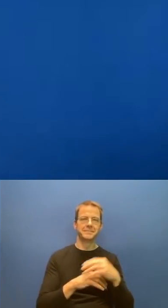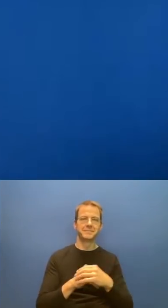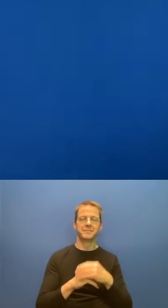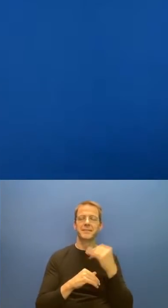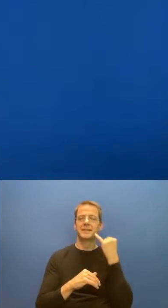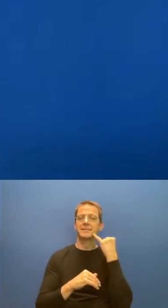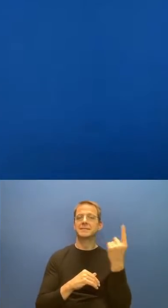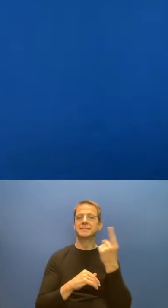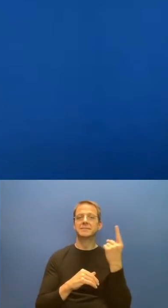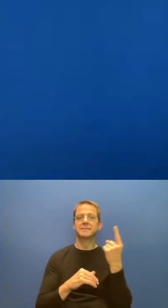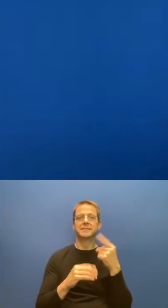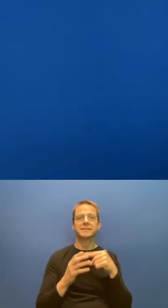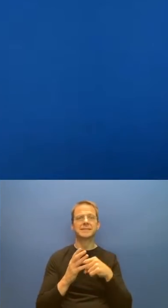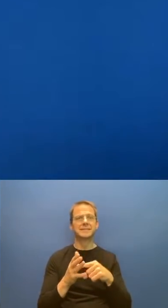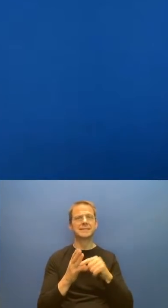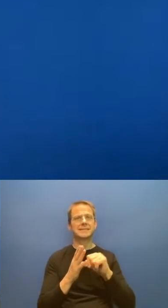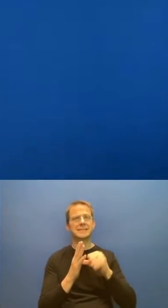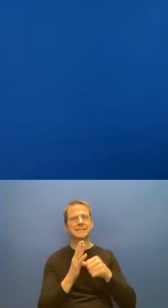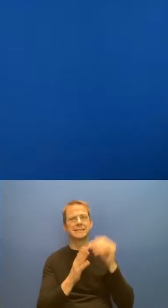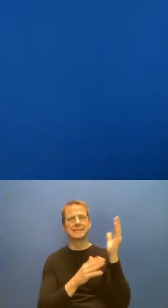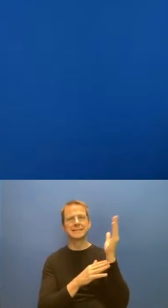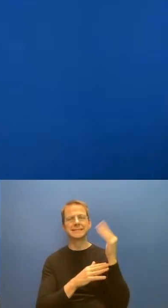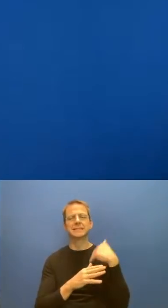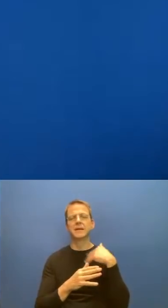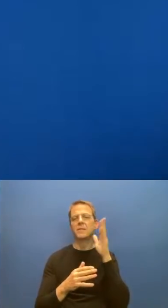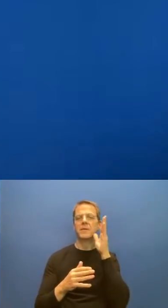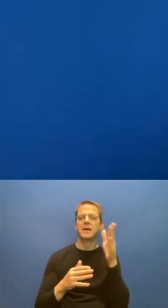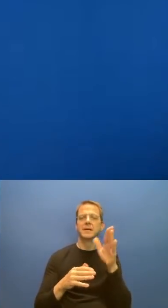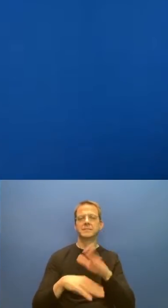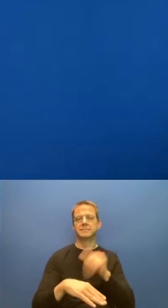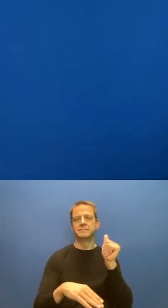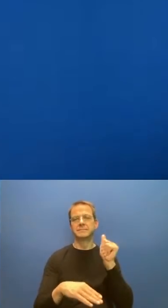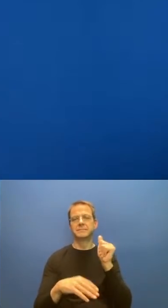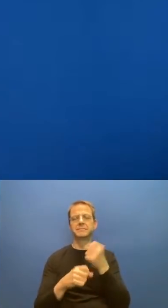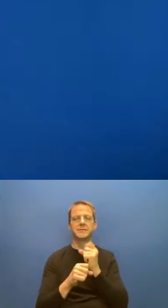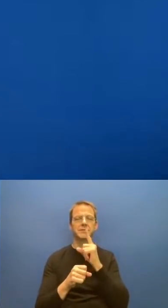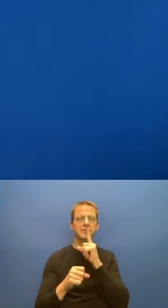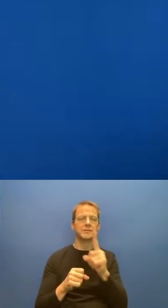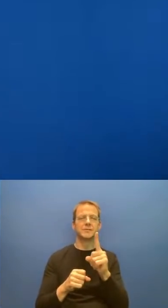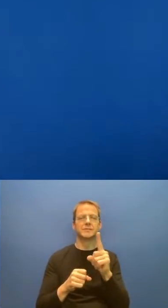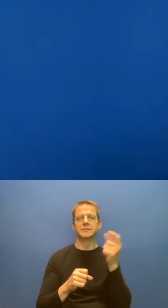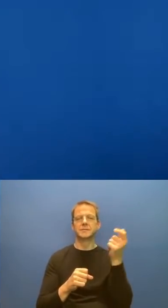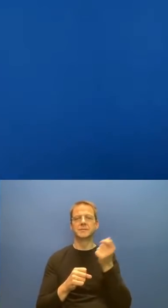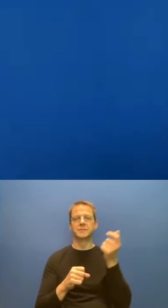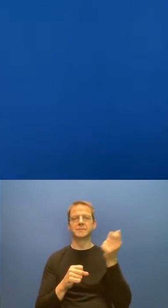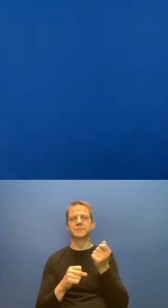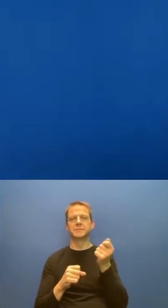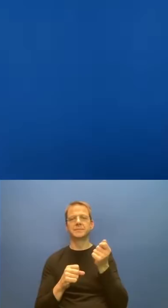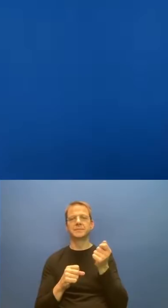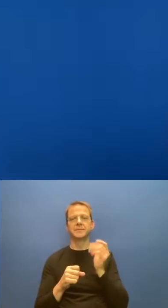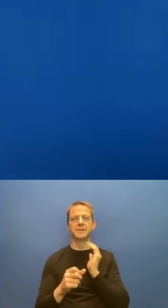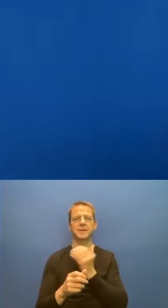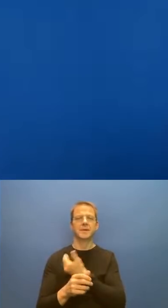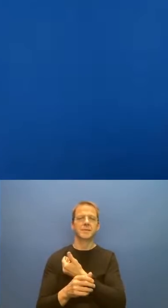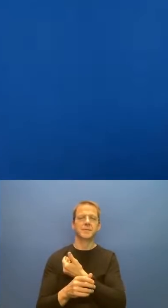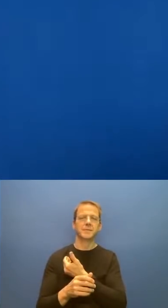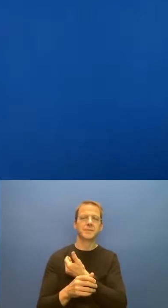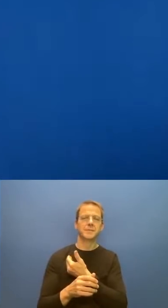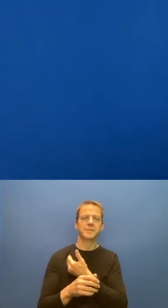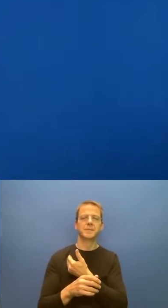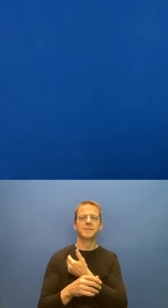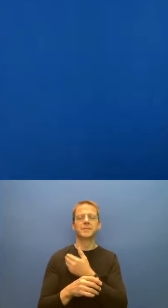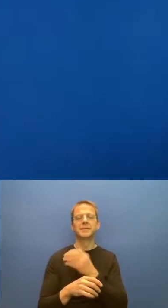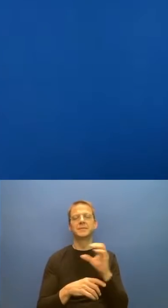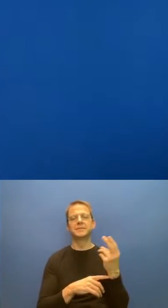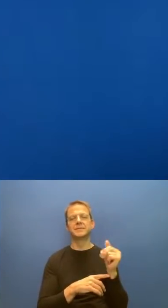are subscribing in whatever format you are usually joining us to be notified in case Pop Alberta needs to pop up prior to our